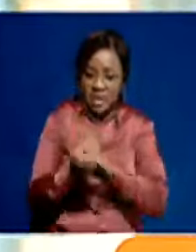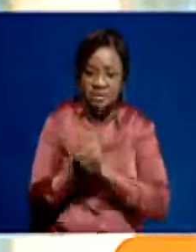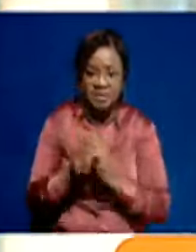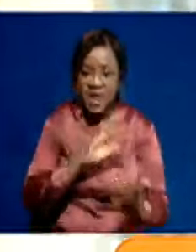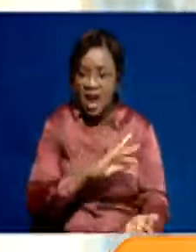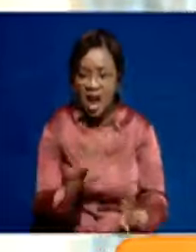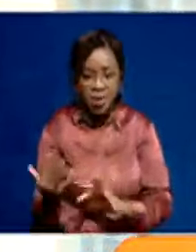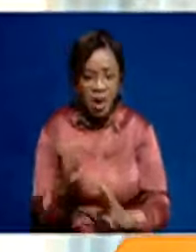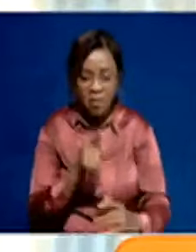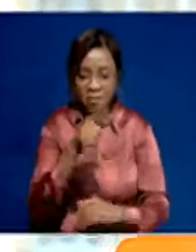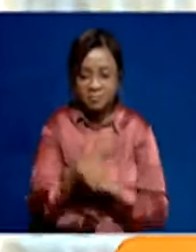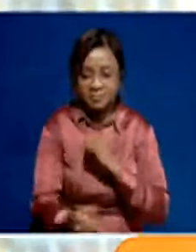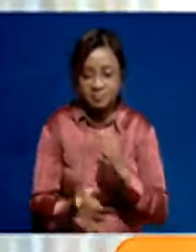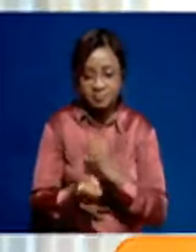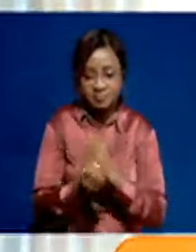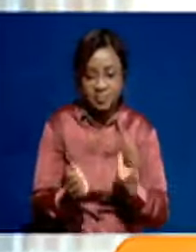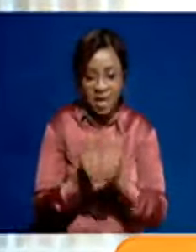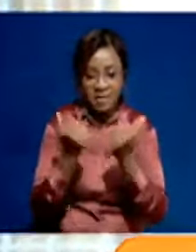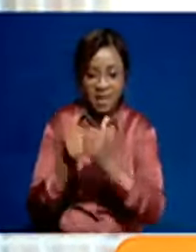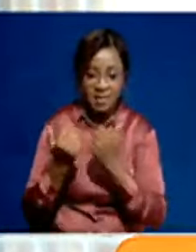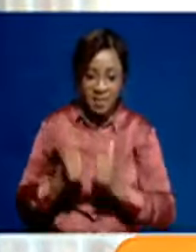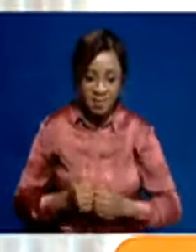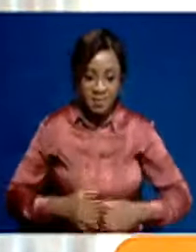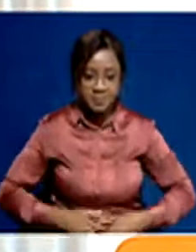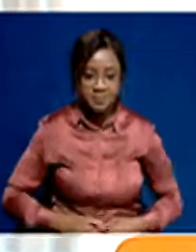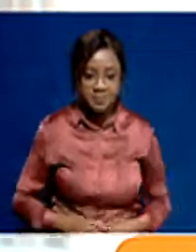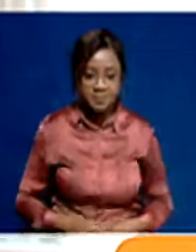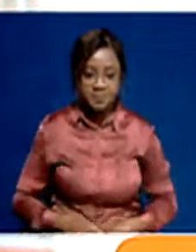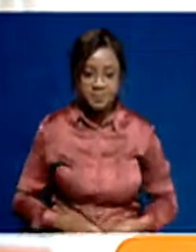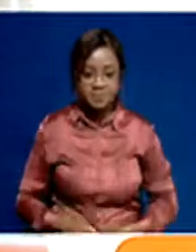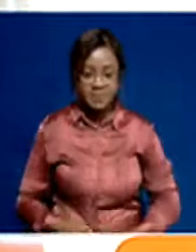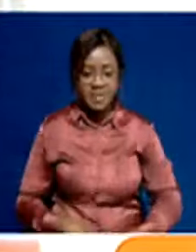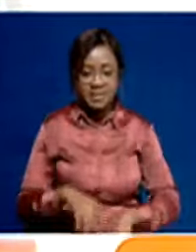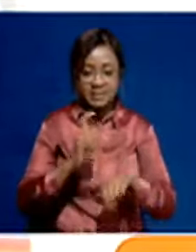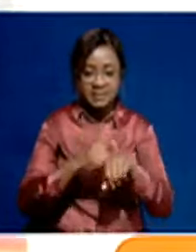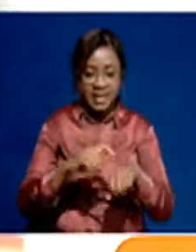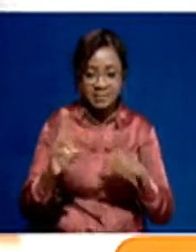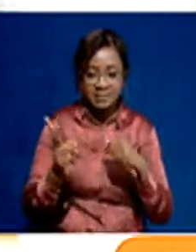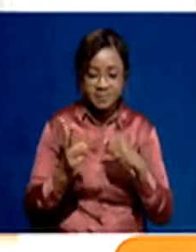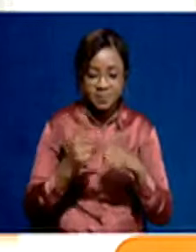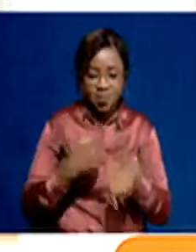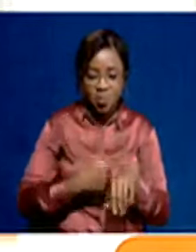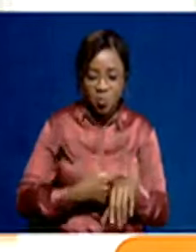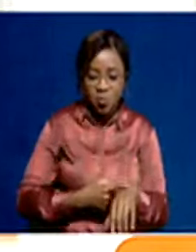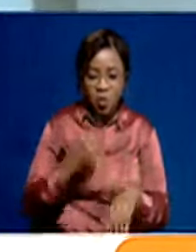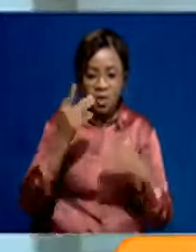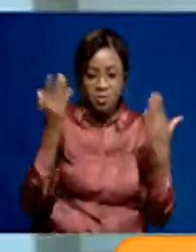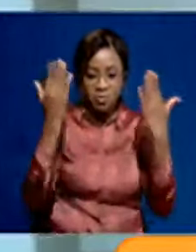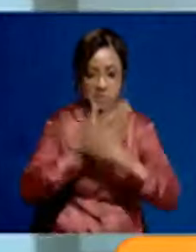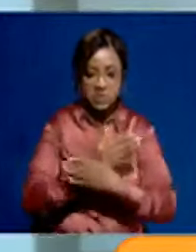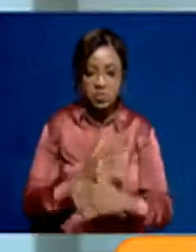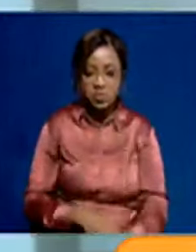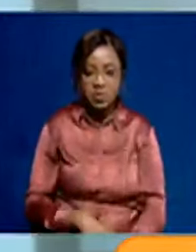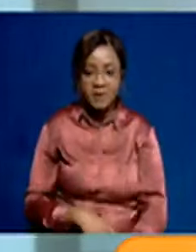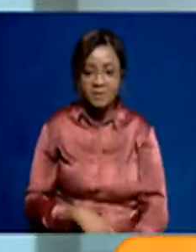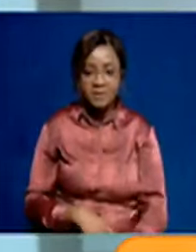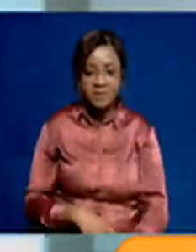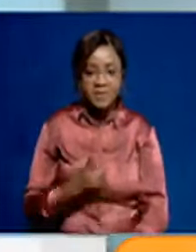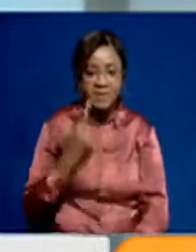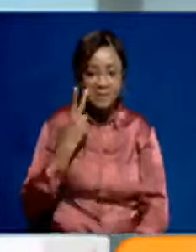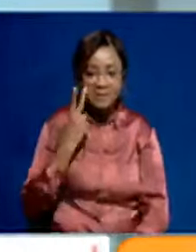at the maternity wing reception area. Mnamo saa saba za usiku, ni kwamba walikuwa wana